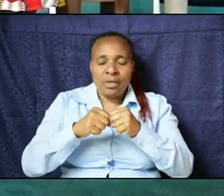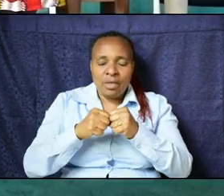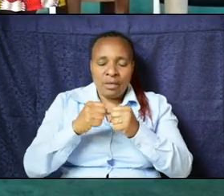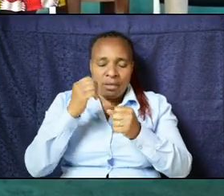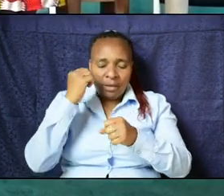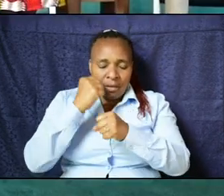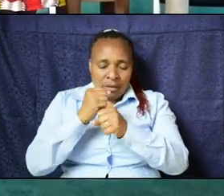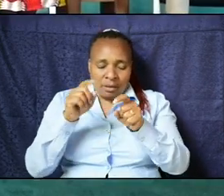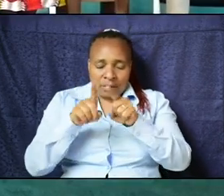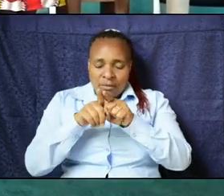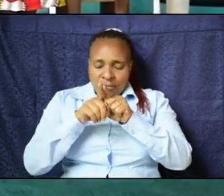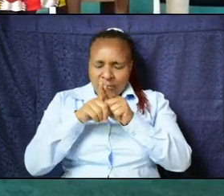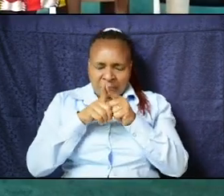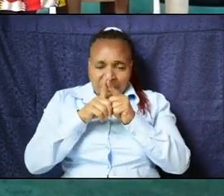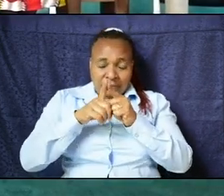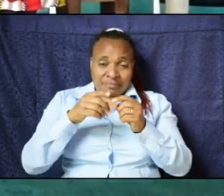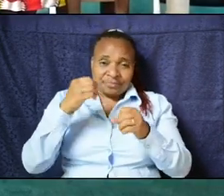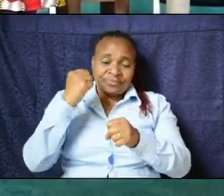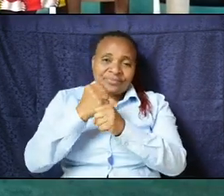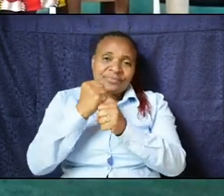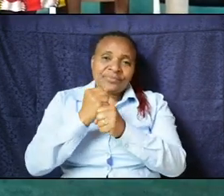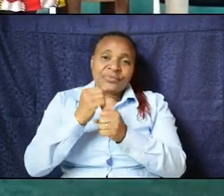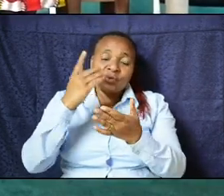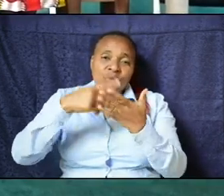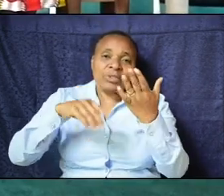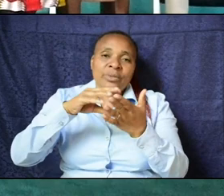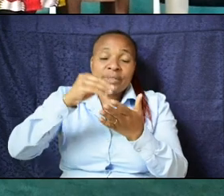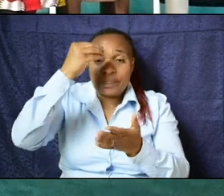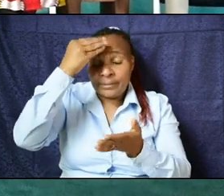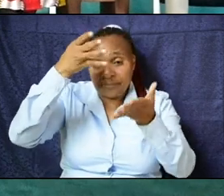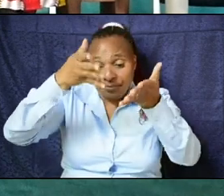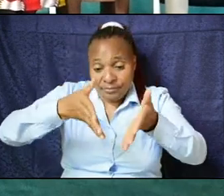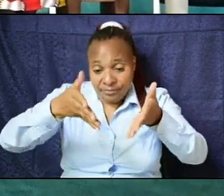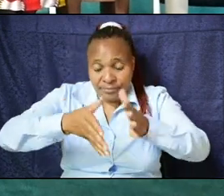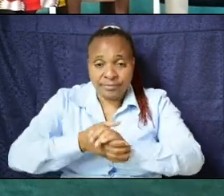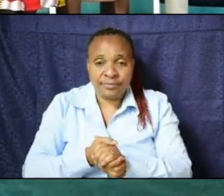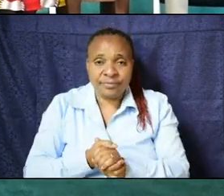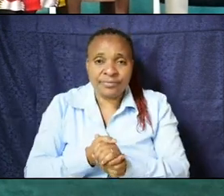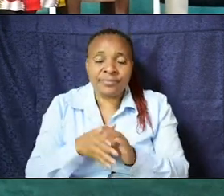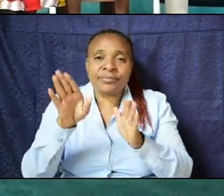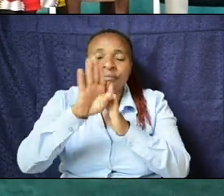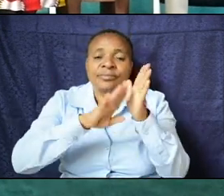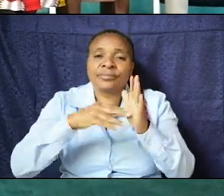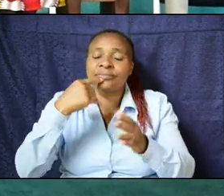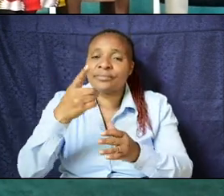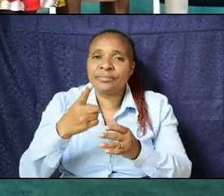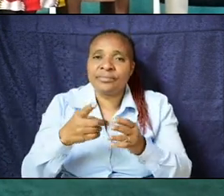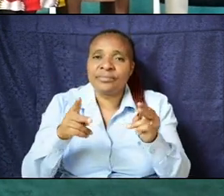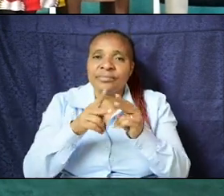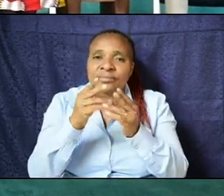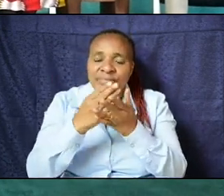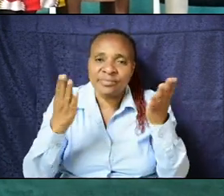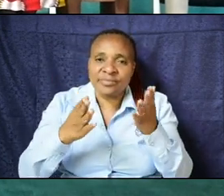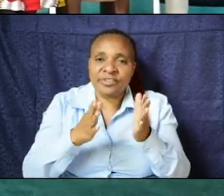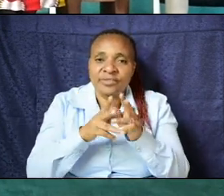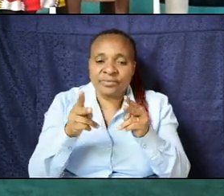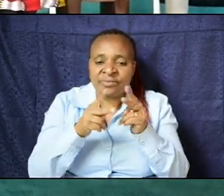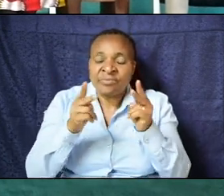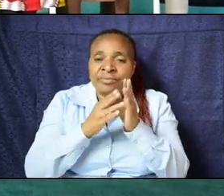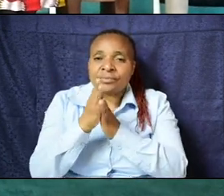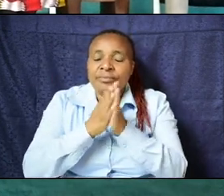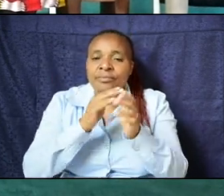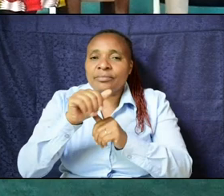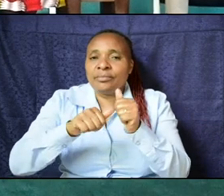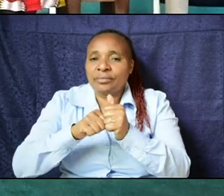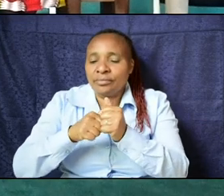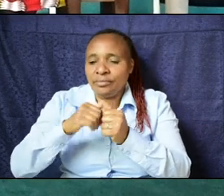that? Yes, indeed. What you're learning here, first is the Bible says something very interesting about Jacob, that